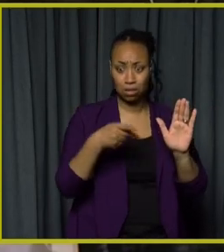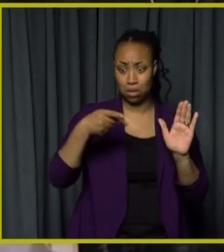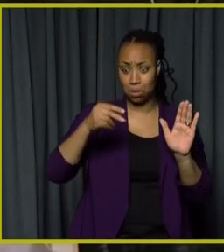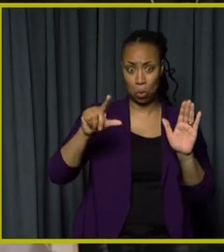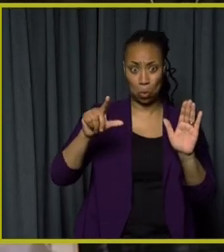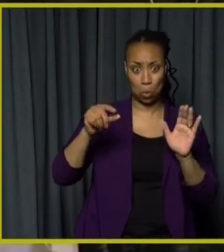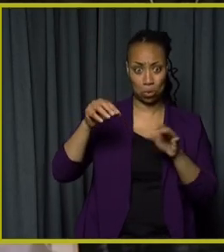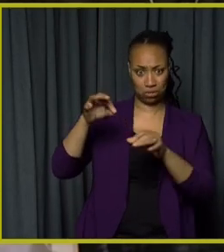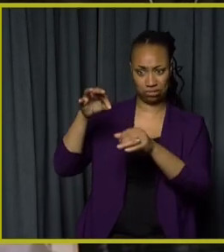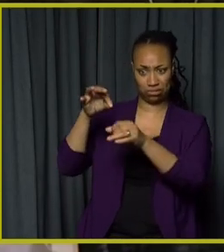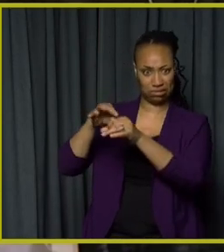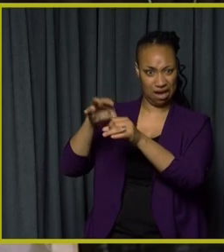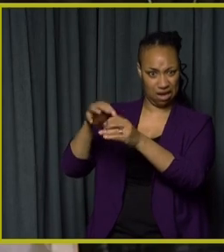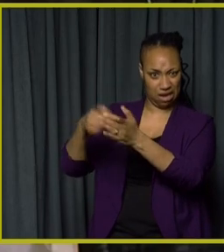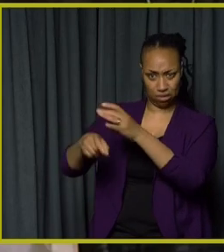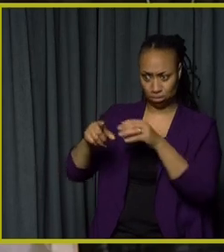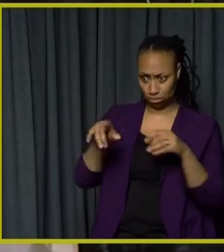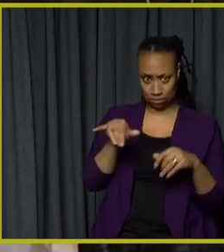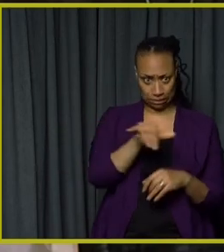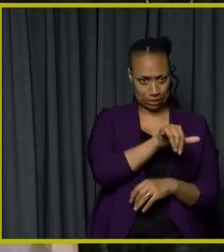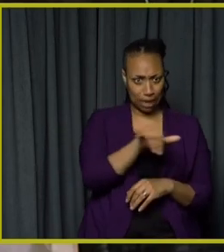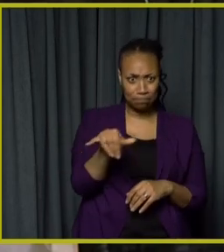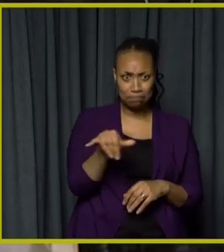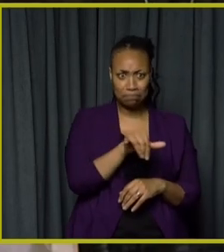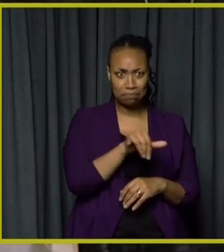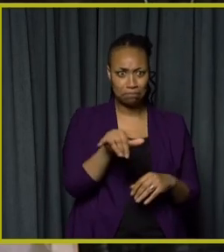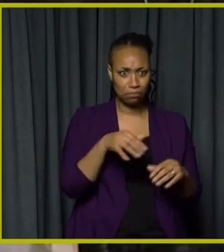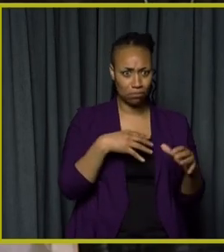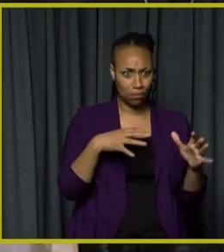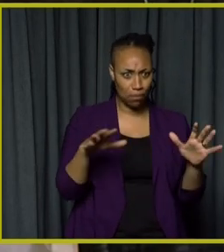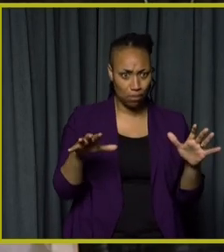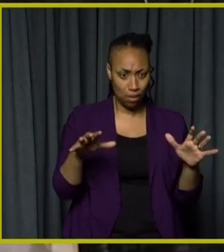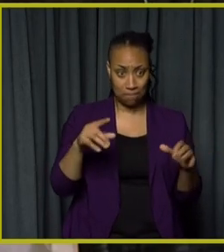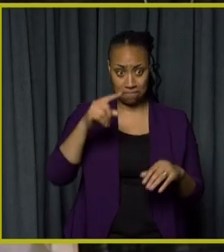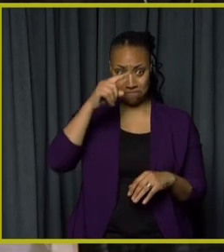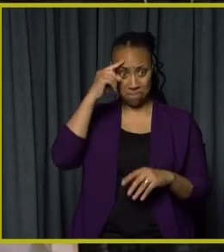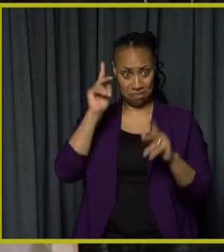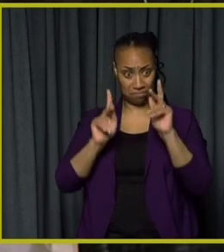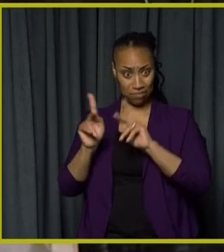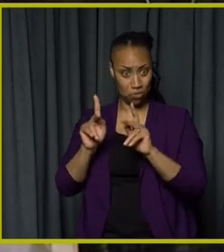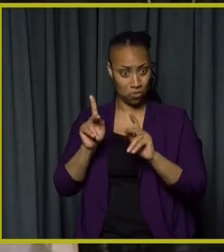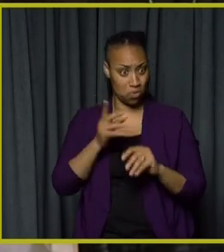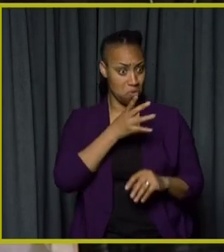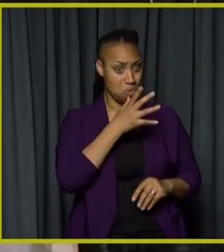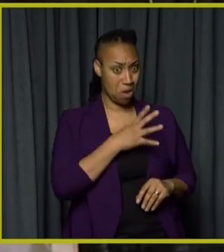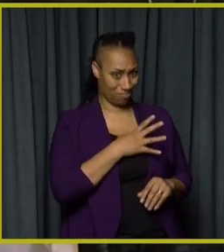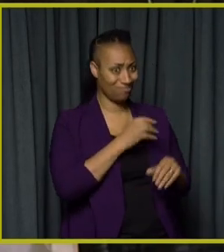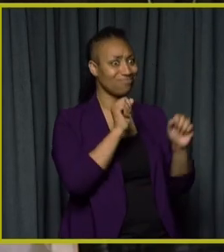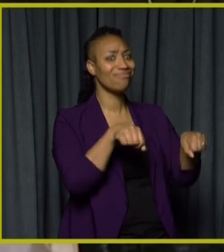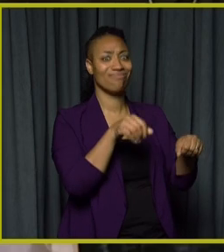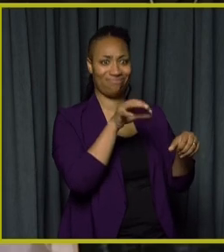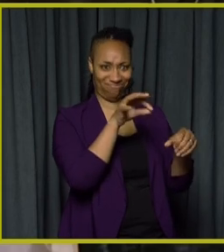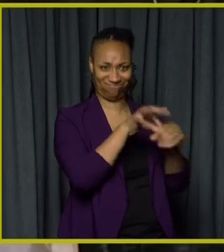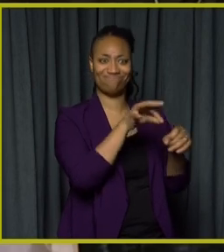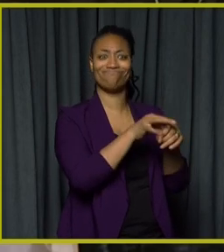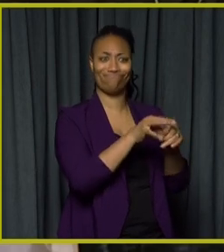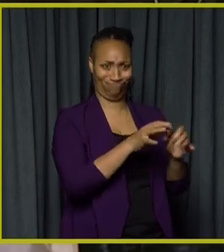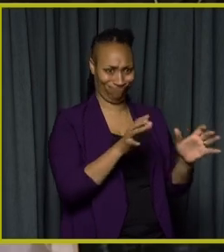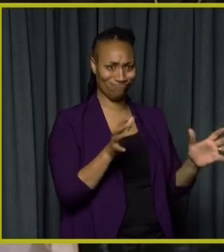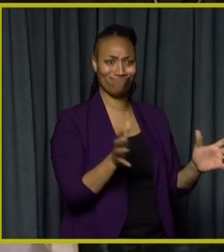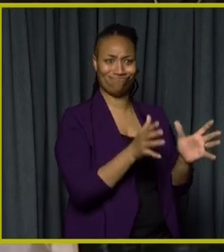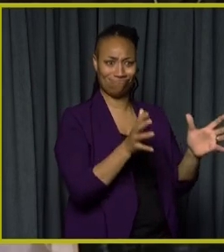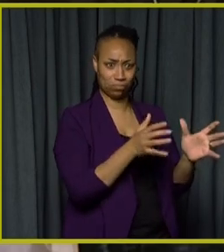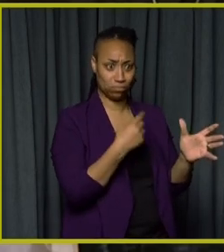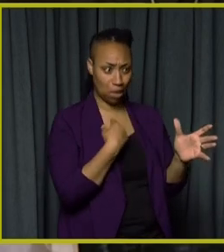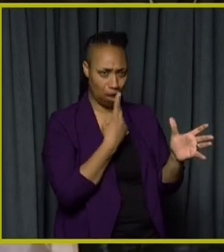Ever since Black people and women have earned the right to vote in this country, we've seen the suppression of democracy sweep